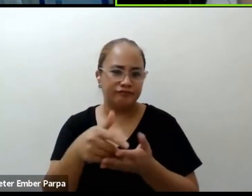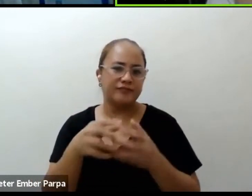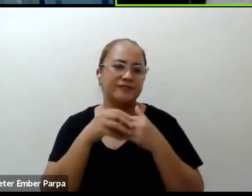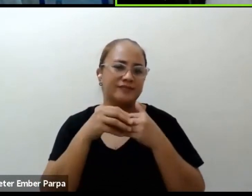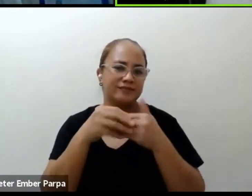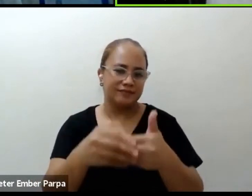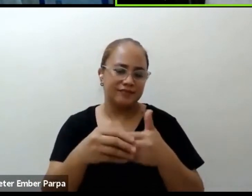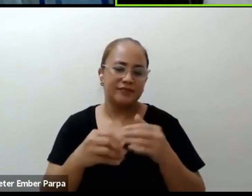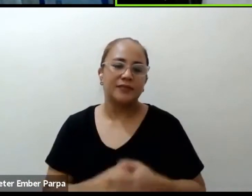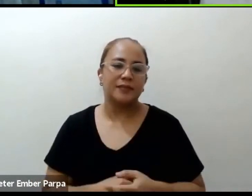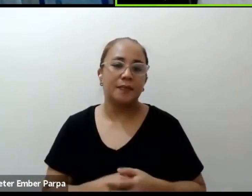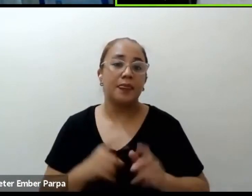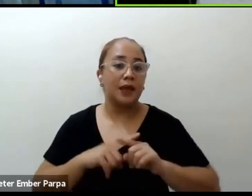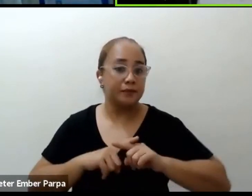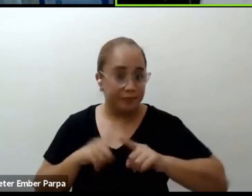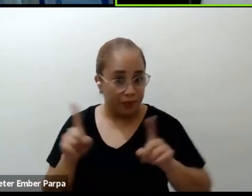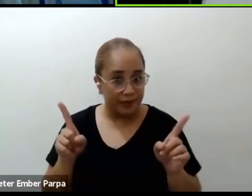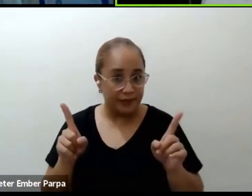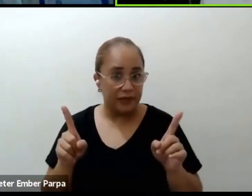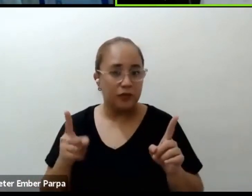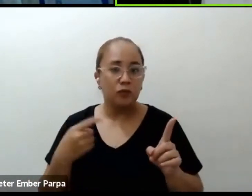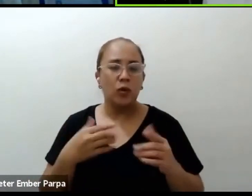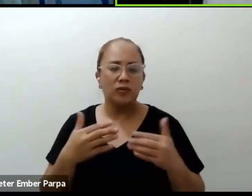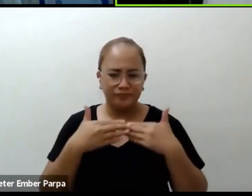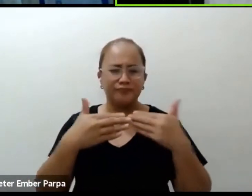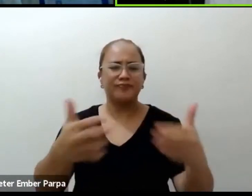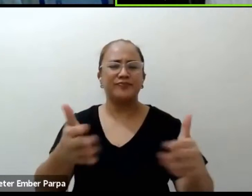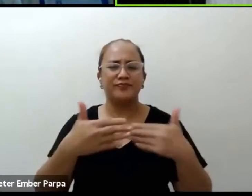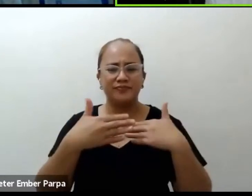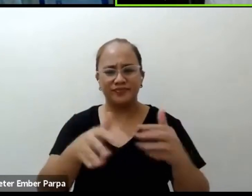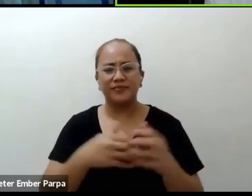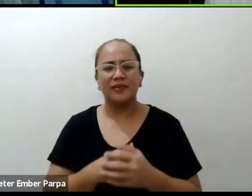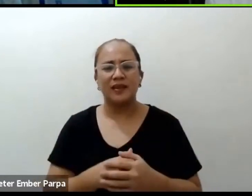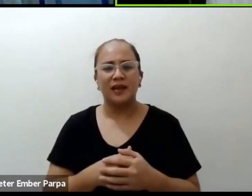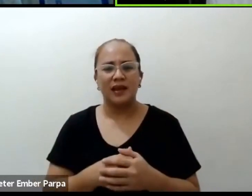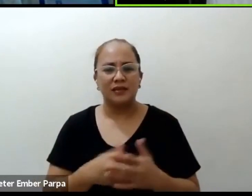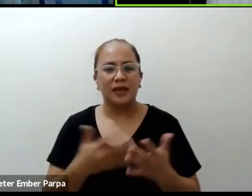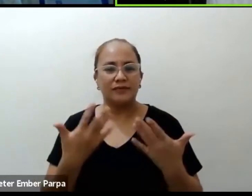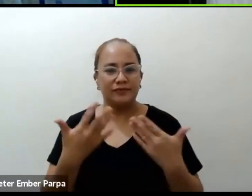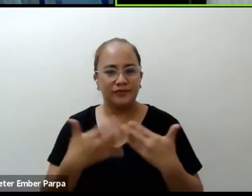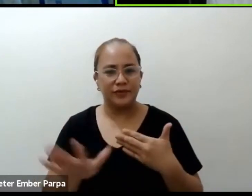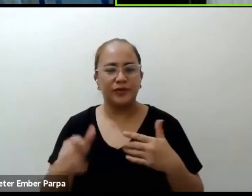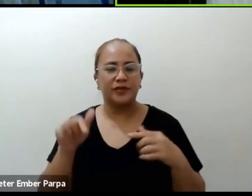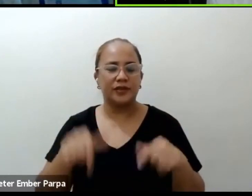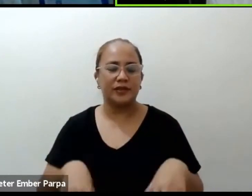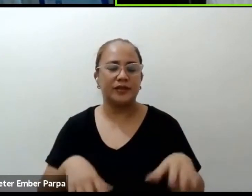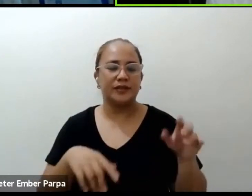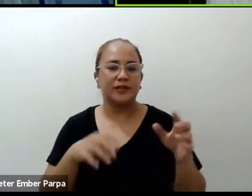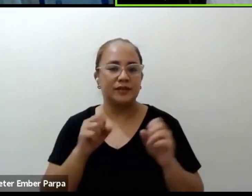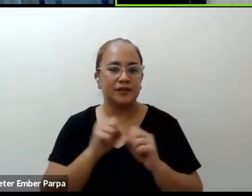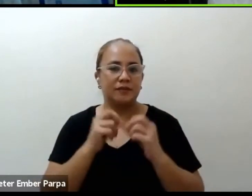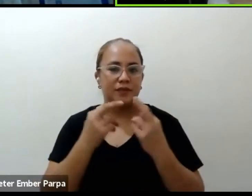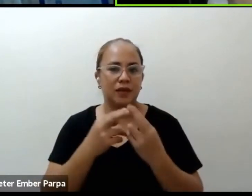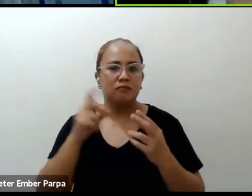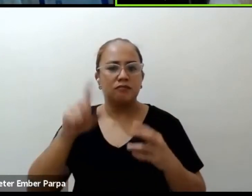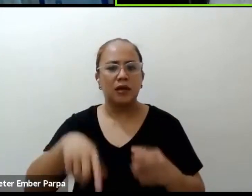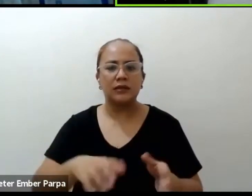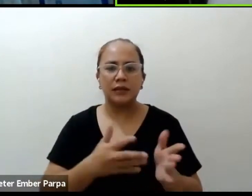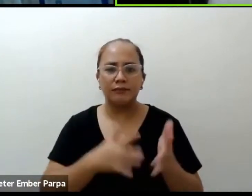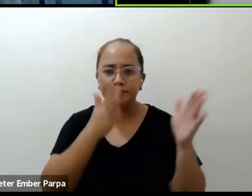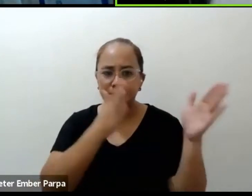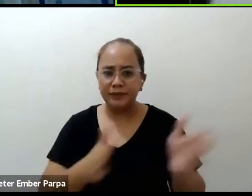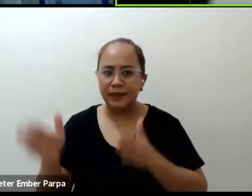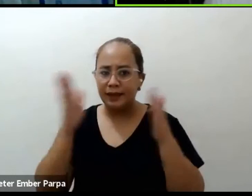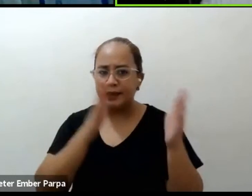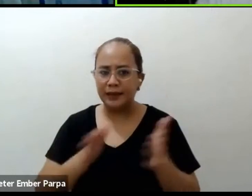But siguro, let us just move forward after this webinar. Let us have a roadmap to recovery,